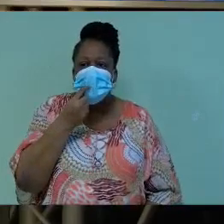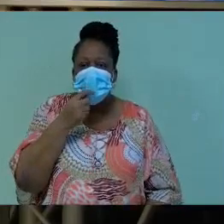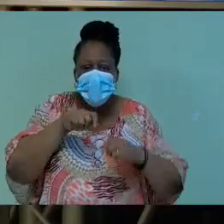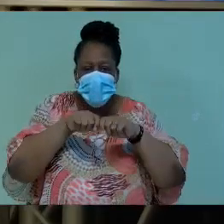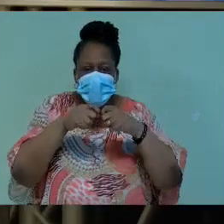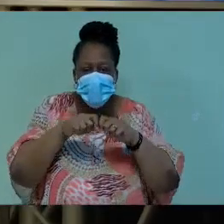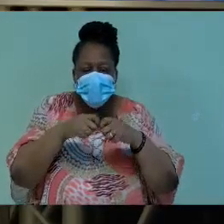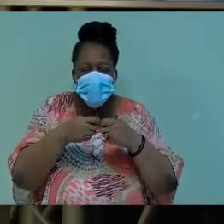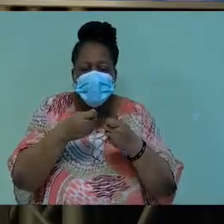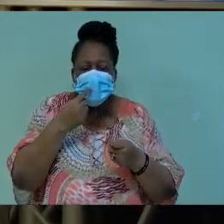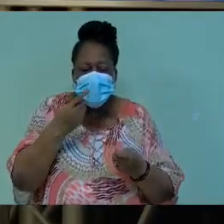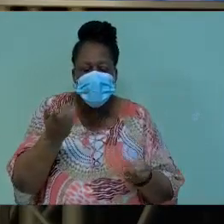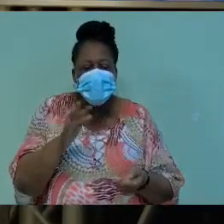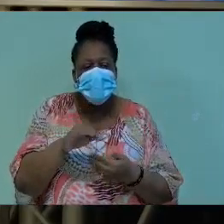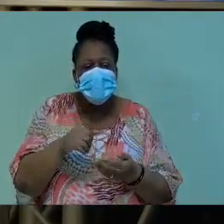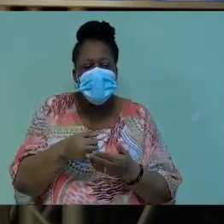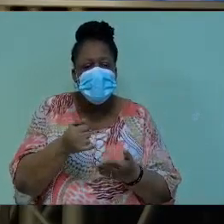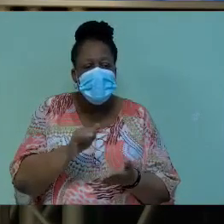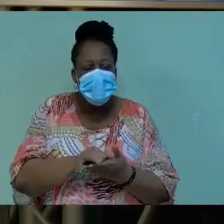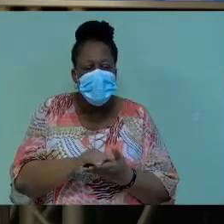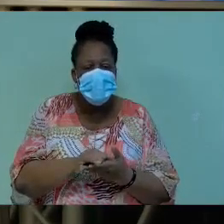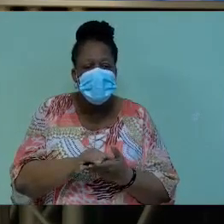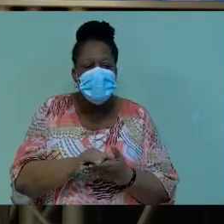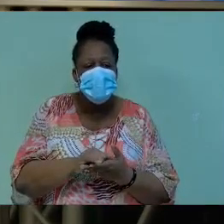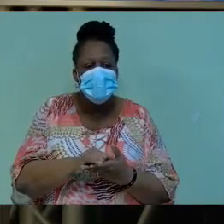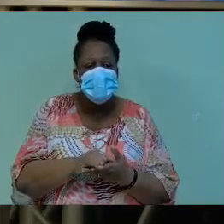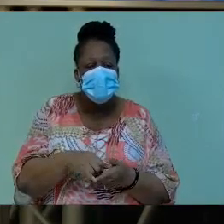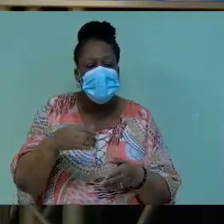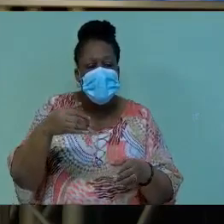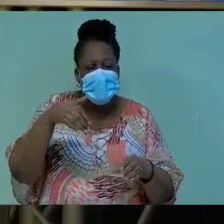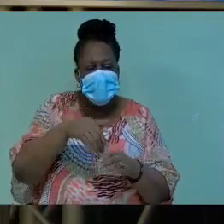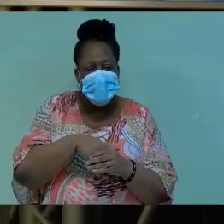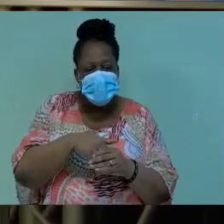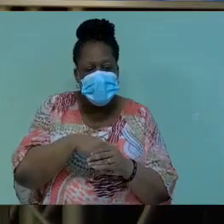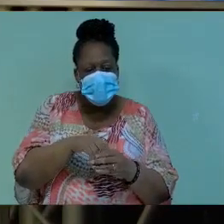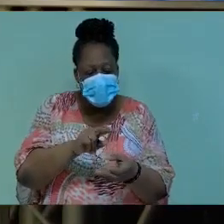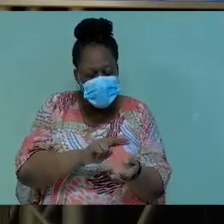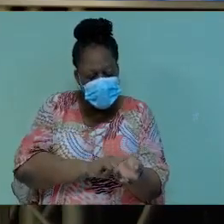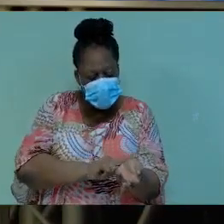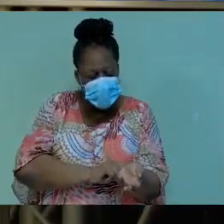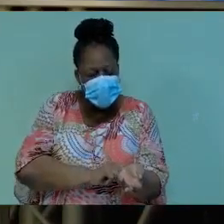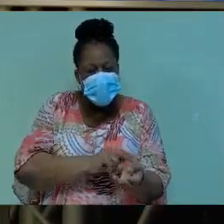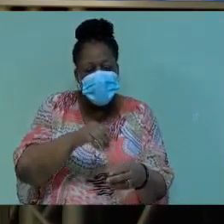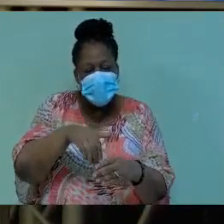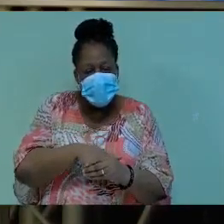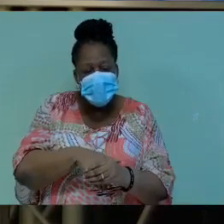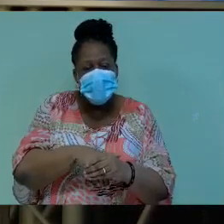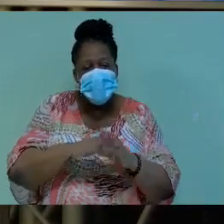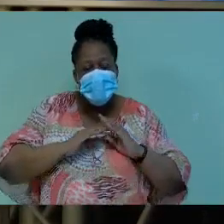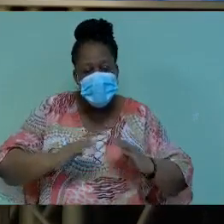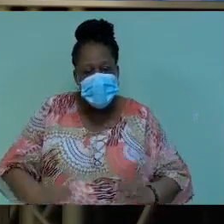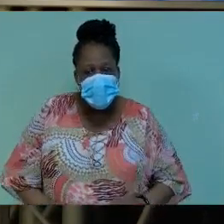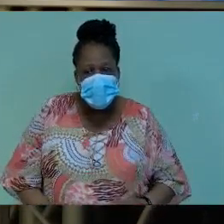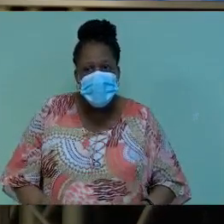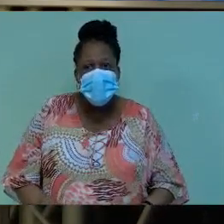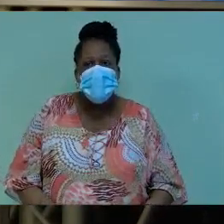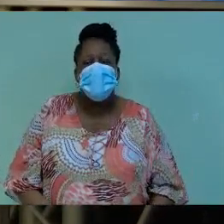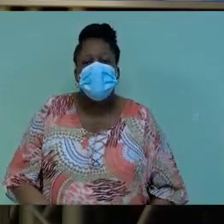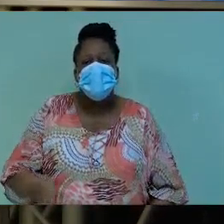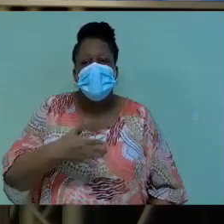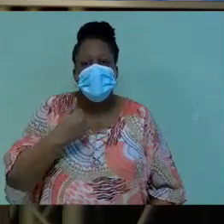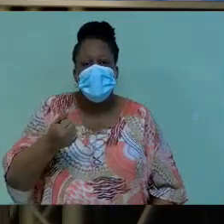with Kawasaki disease. Because it affects the small vessels, I mean the medium-sized vessels that affect the heart, these children also develop cardiac